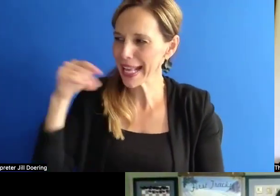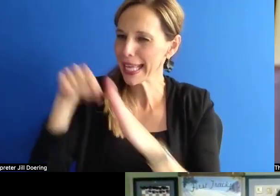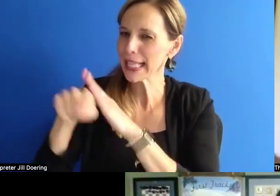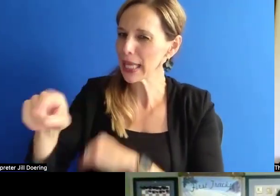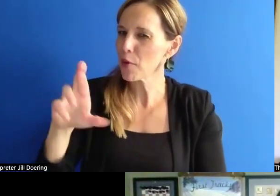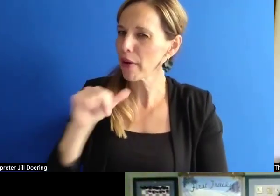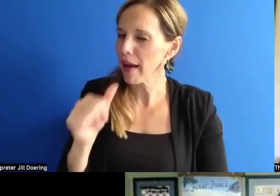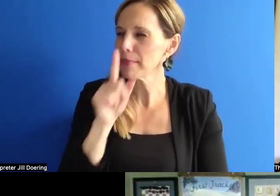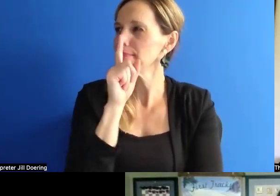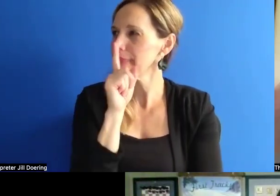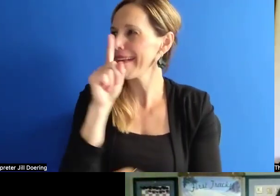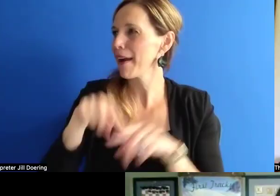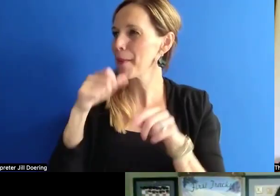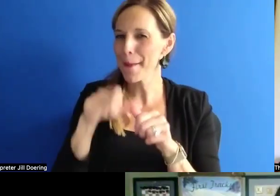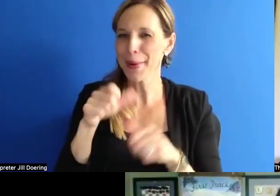we had